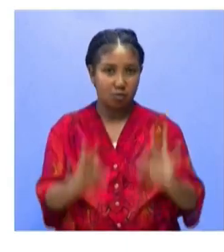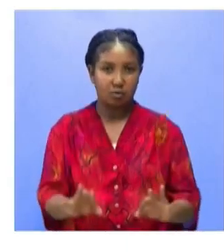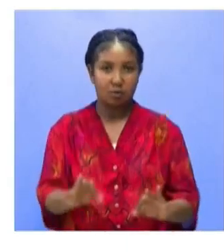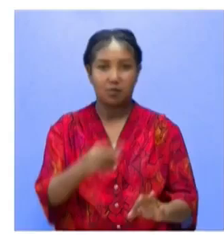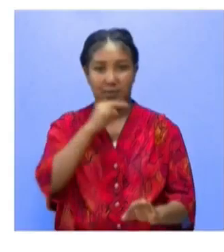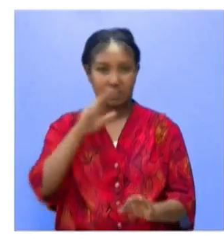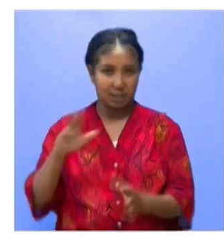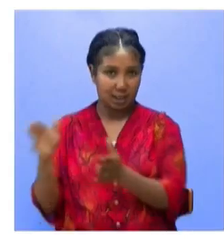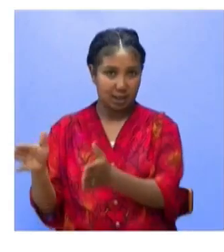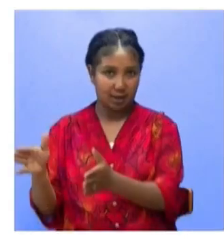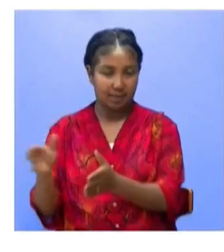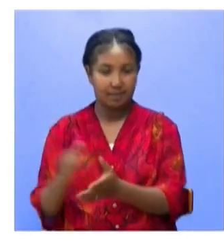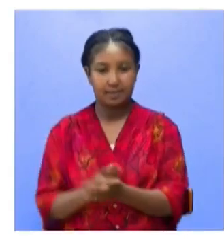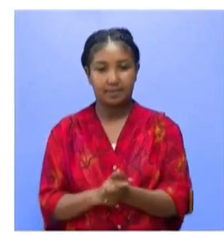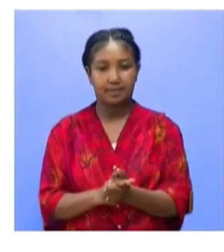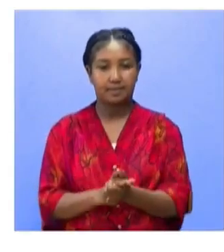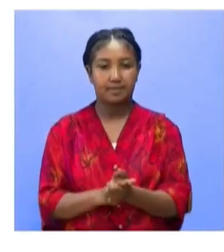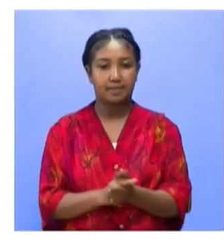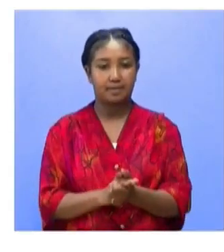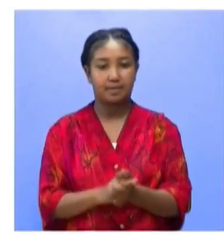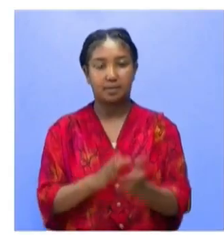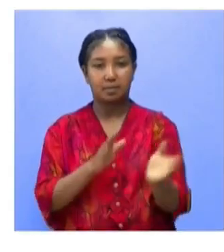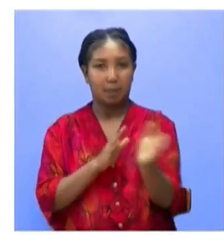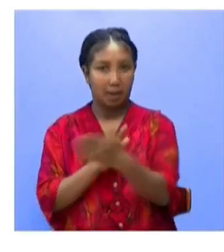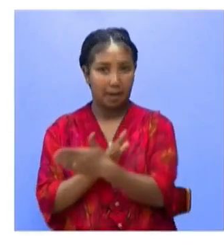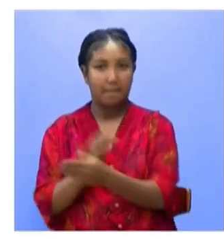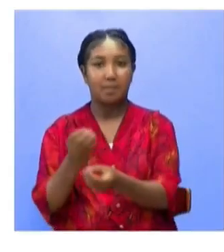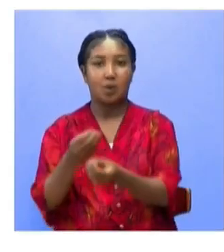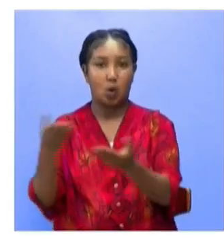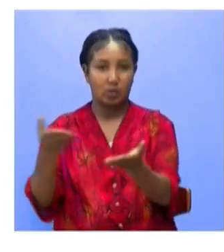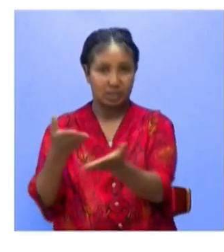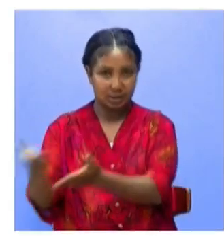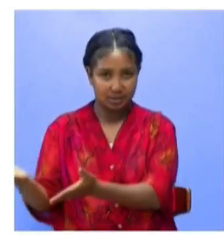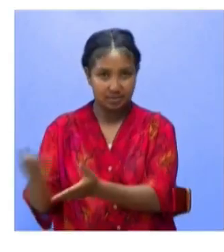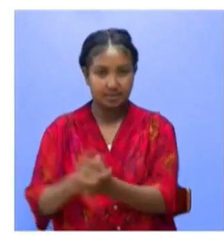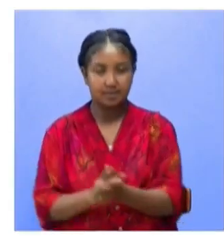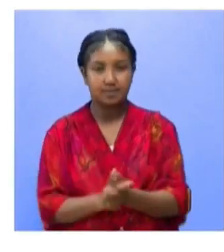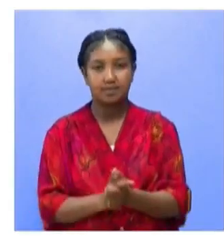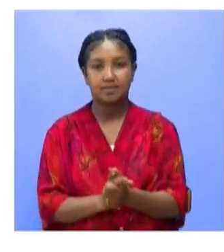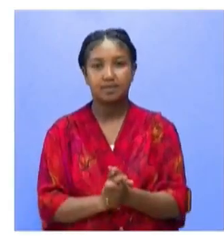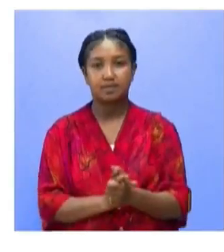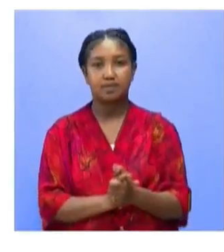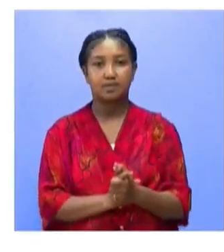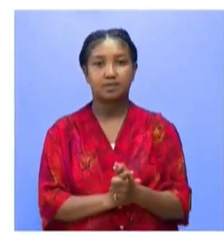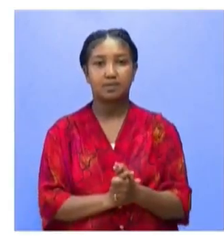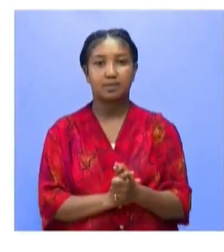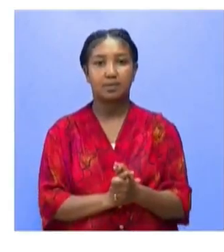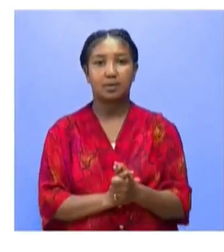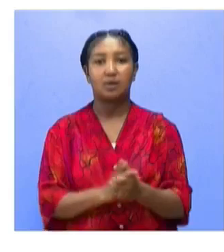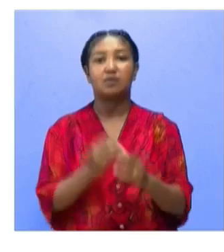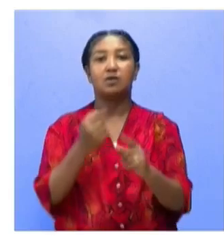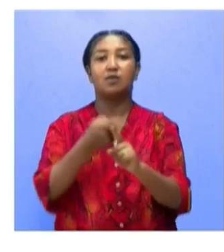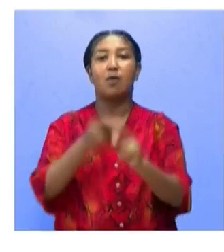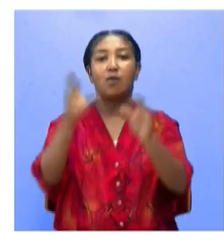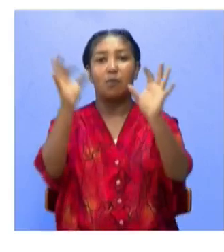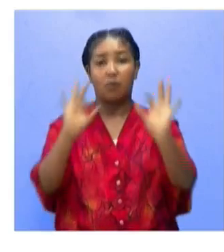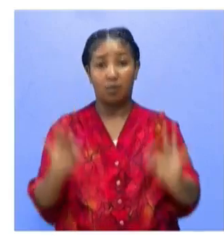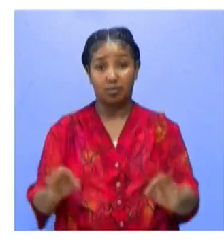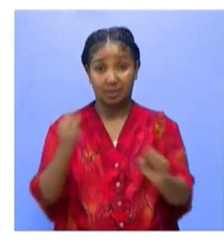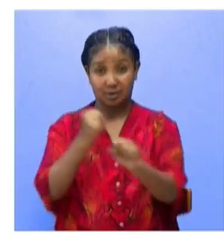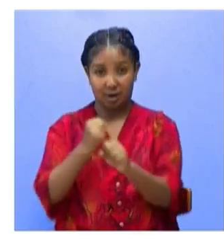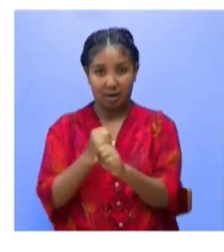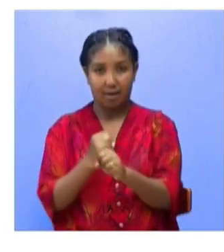3. Yet this to the part is the complementary. Come on here. So from this form,